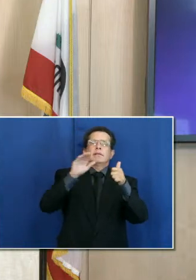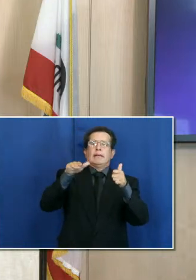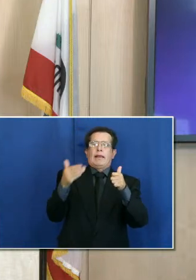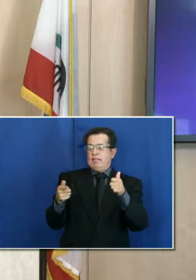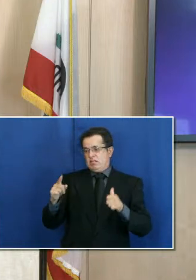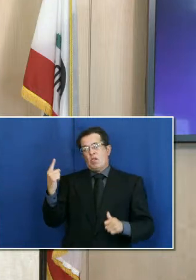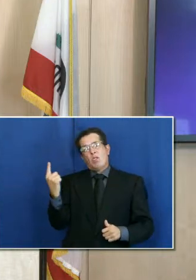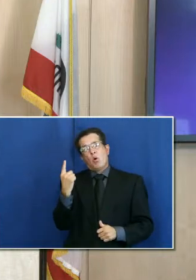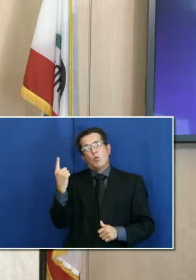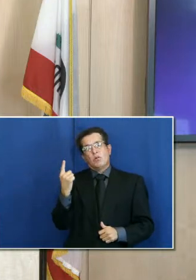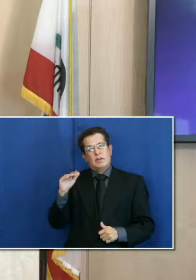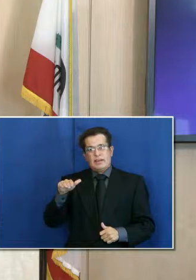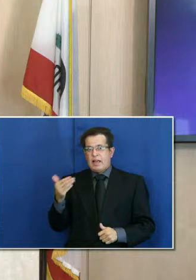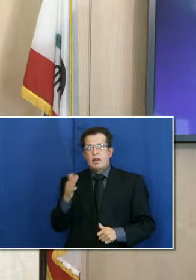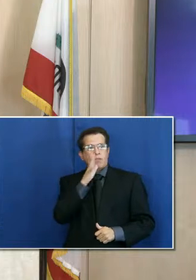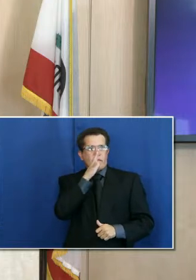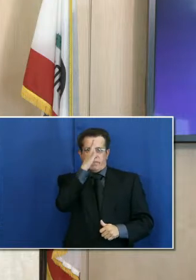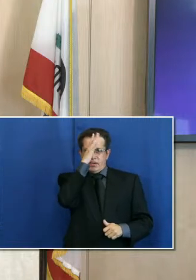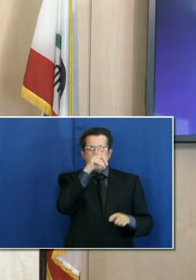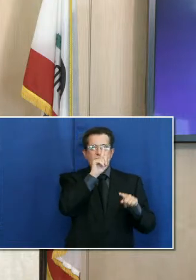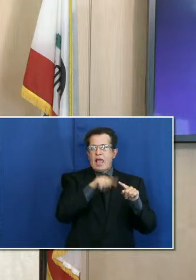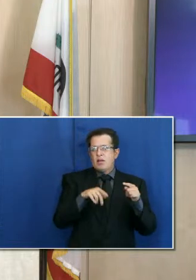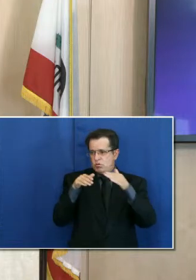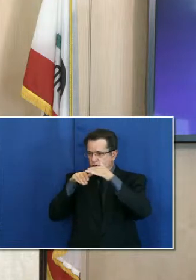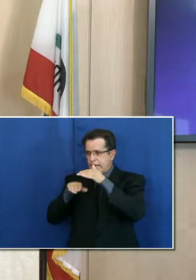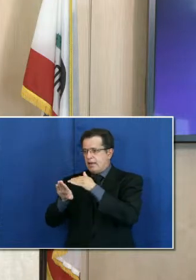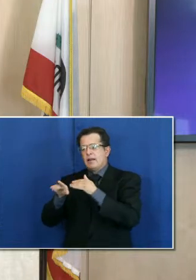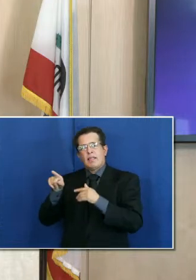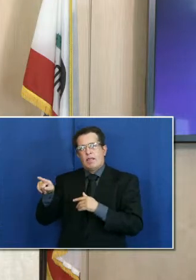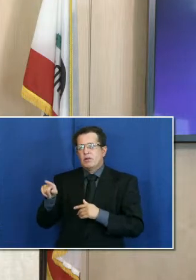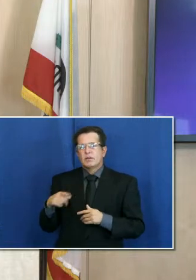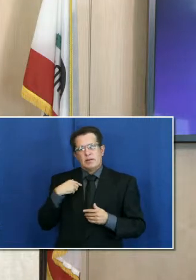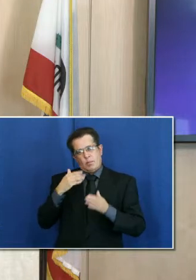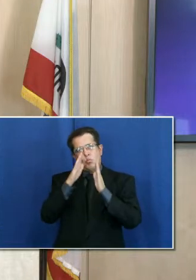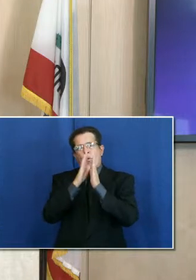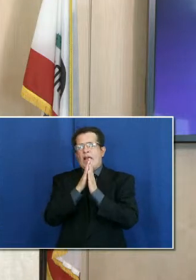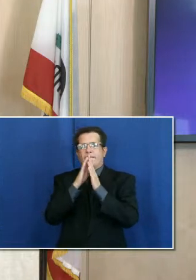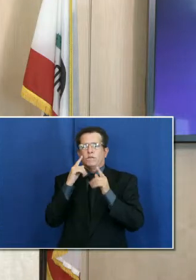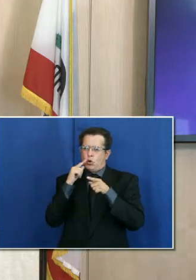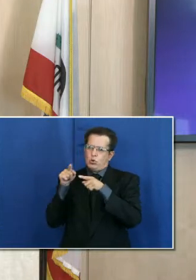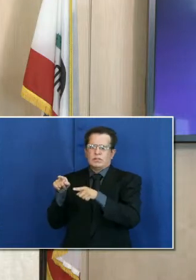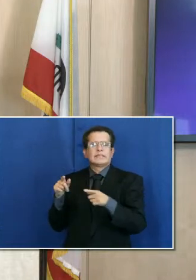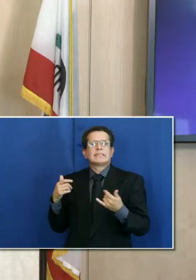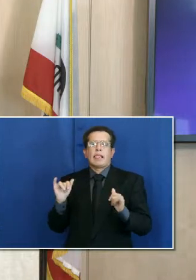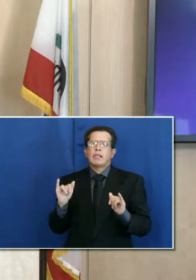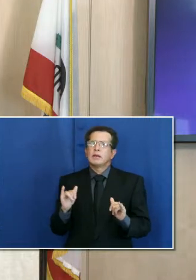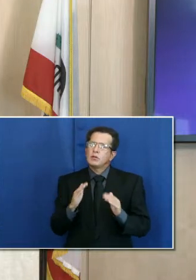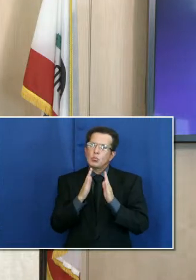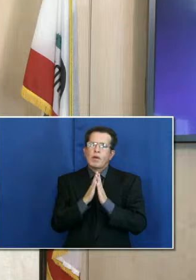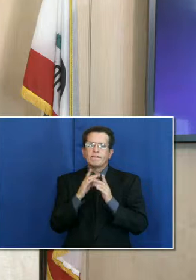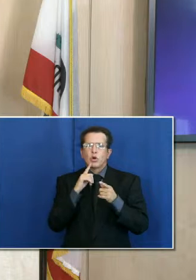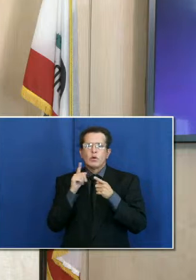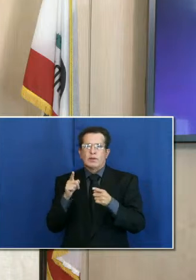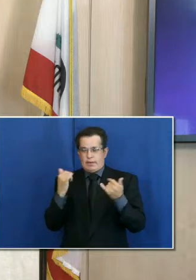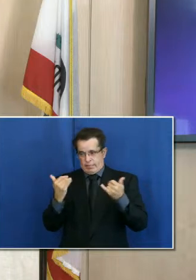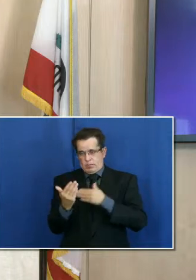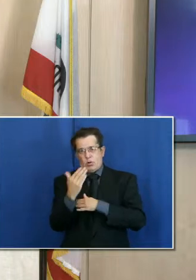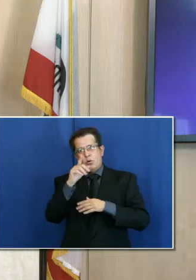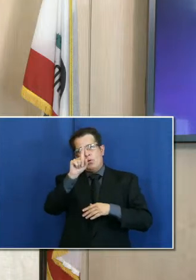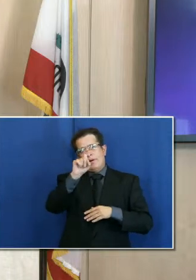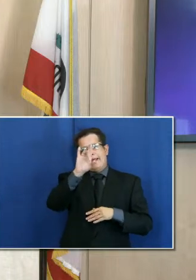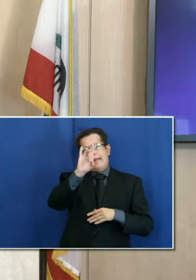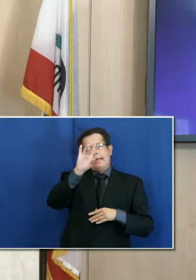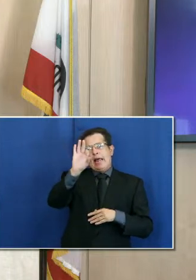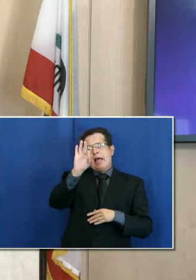alone. Her mother and father could not be at her side. I pray for her still. As of this morning, 189